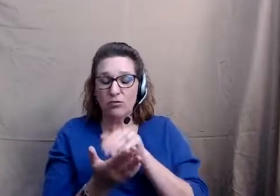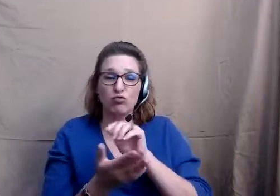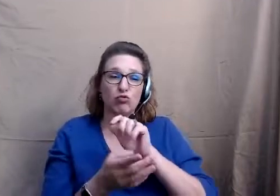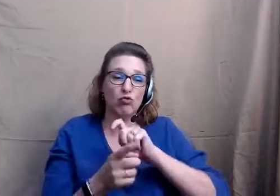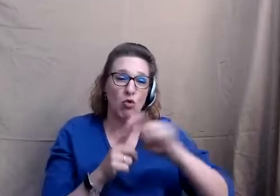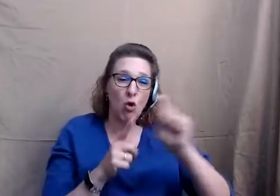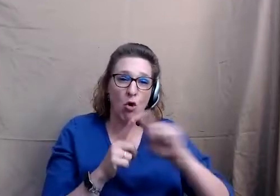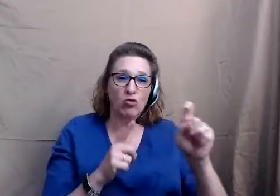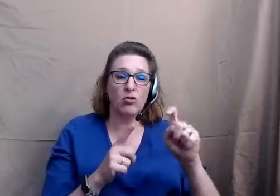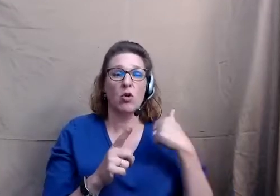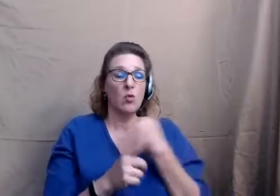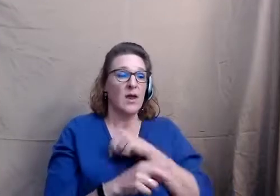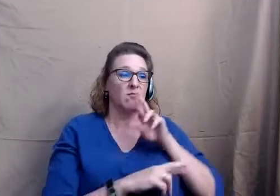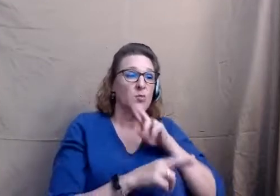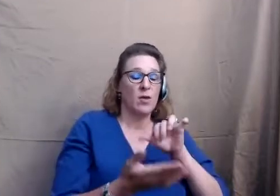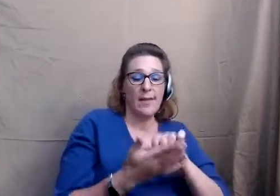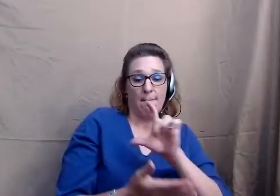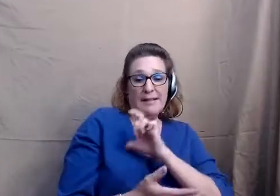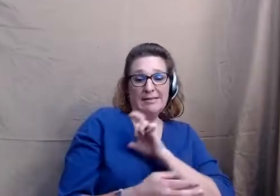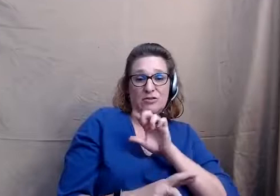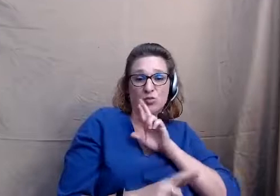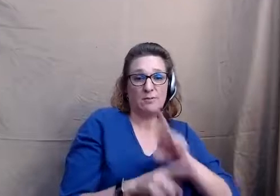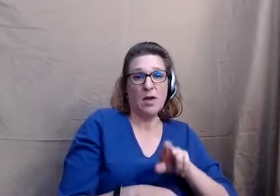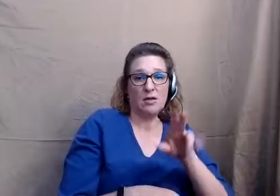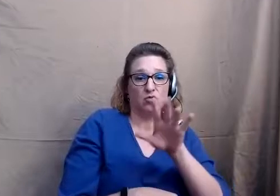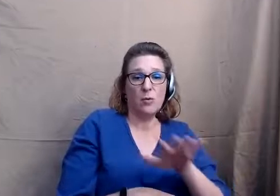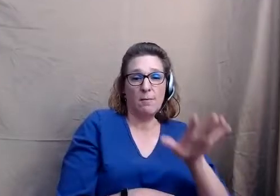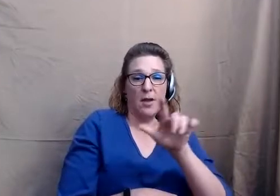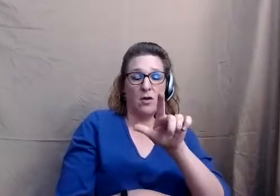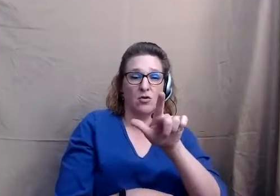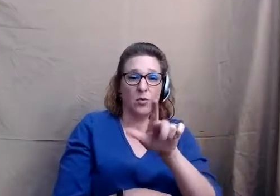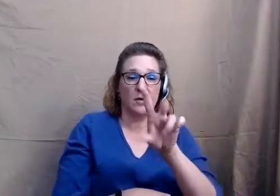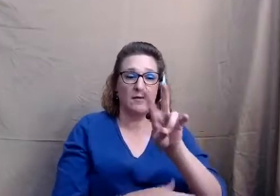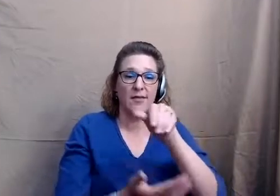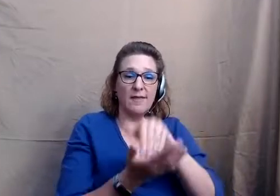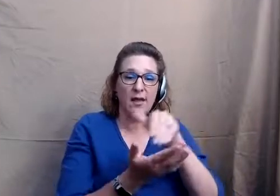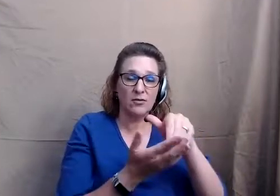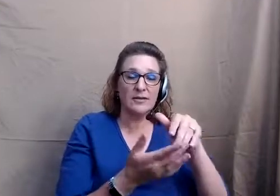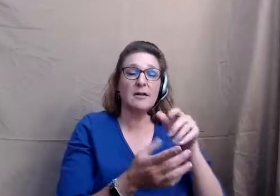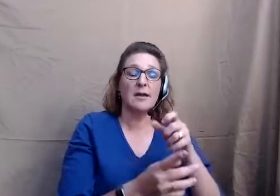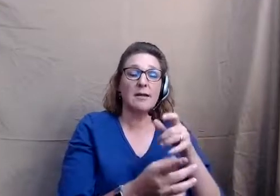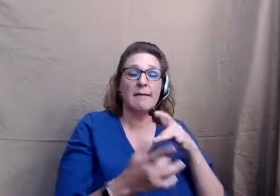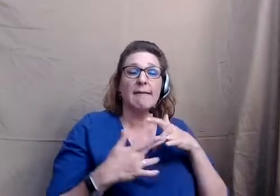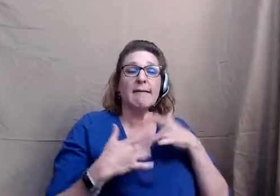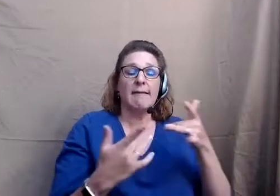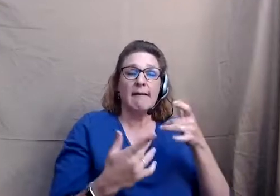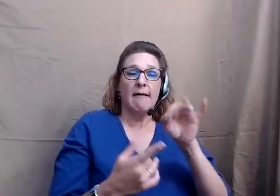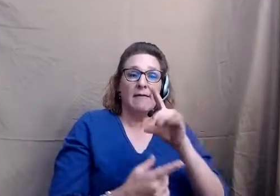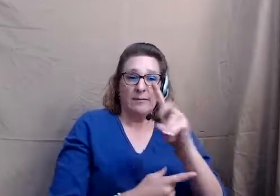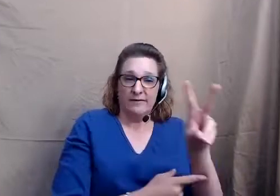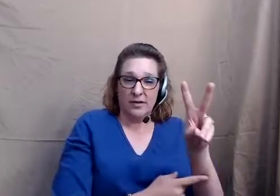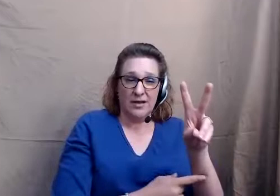SLED reports that police responded to around 27,000 incidents of domestic violence. These are